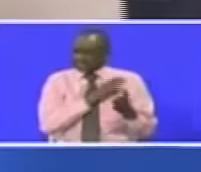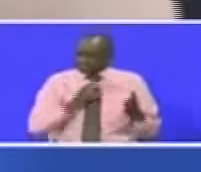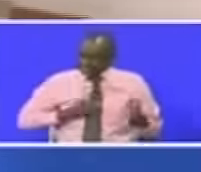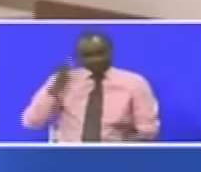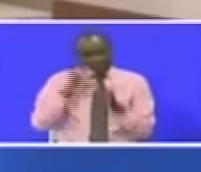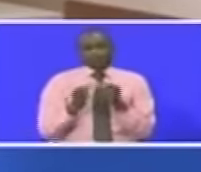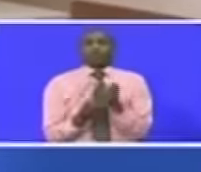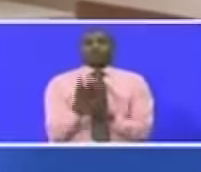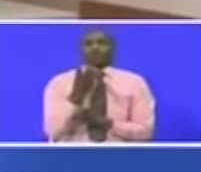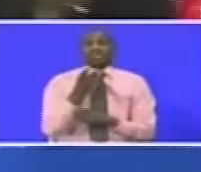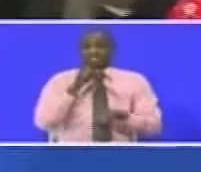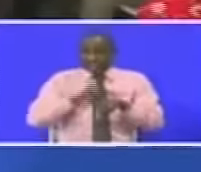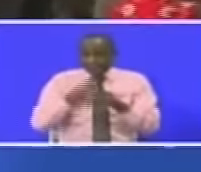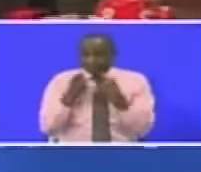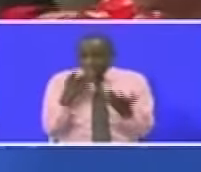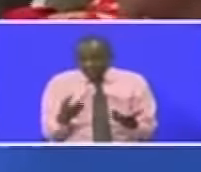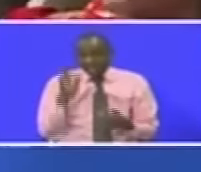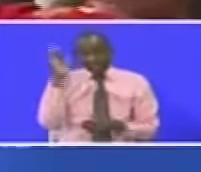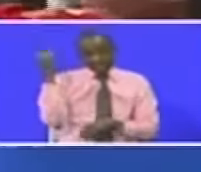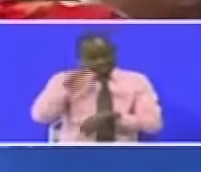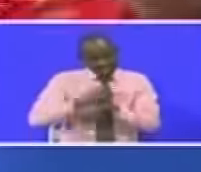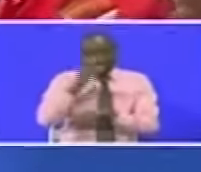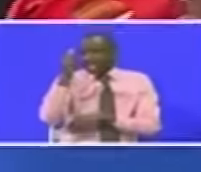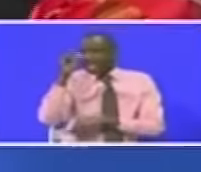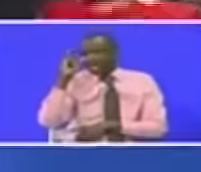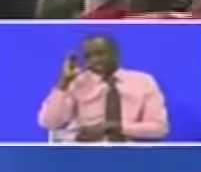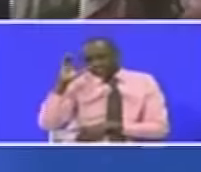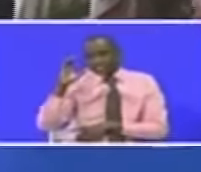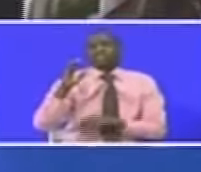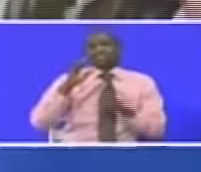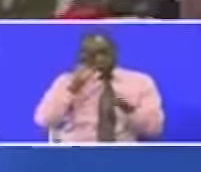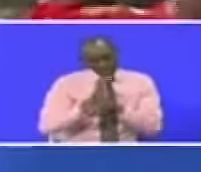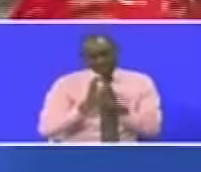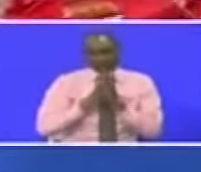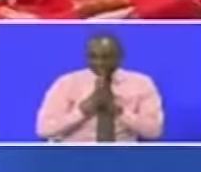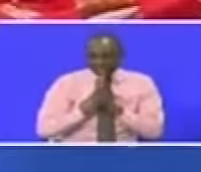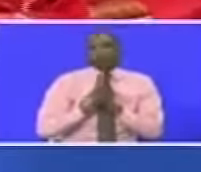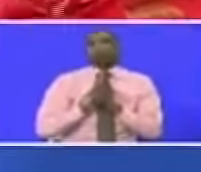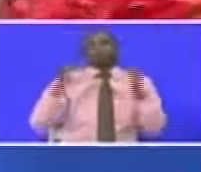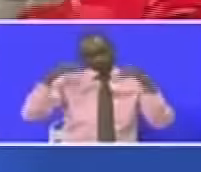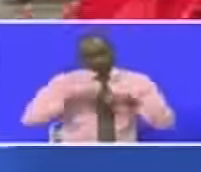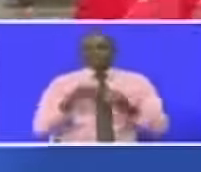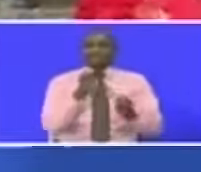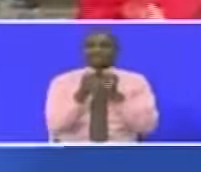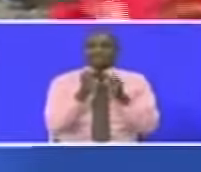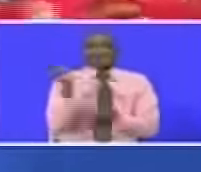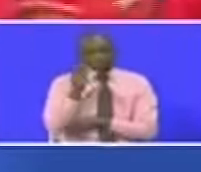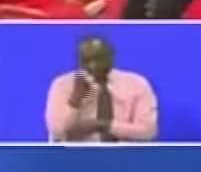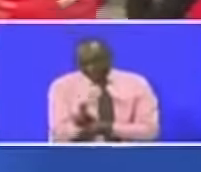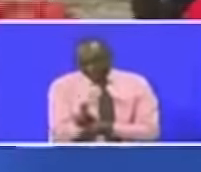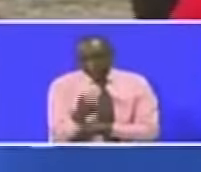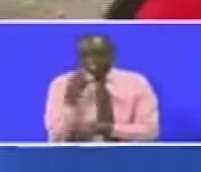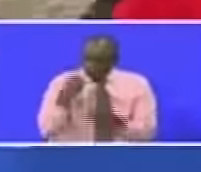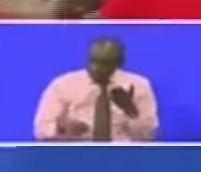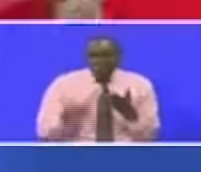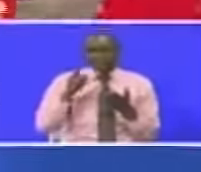was speaking today during the third day of the AIC Church Prayer Conference held in Kasarani, Nairobi. He said Christians should always